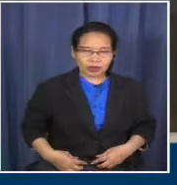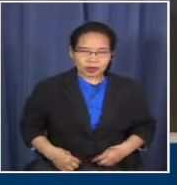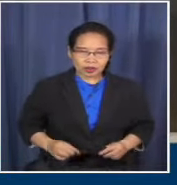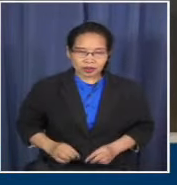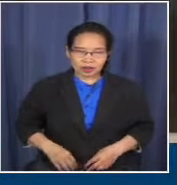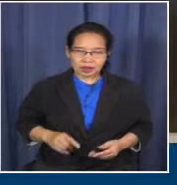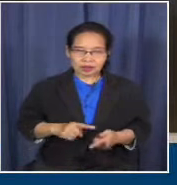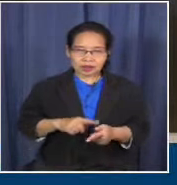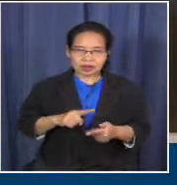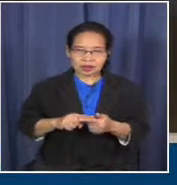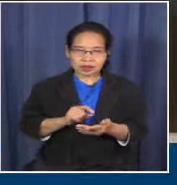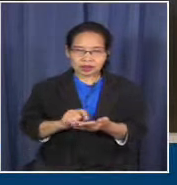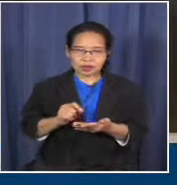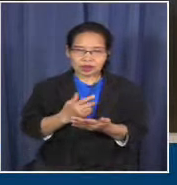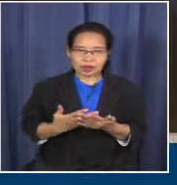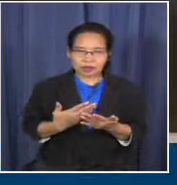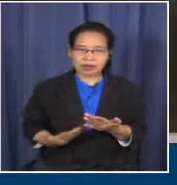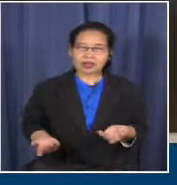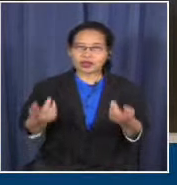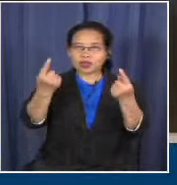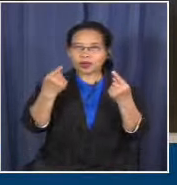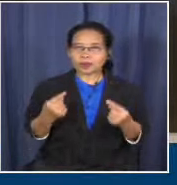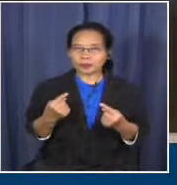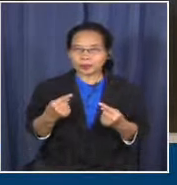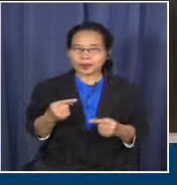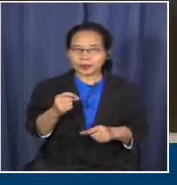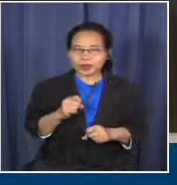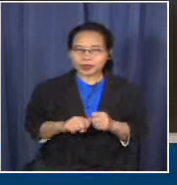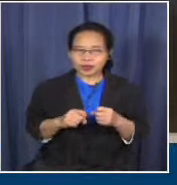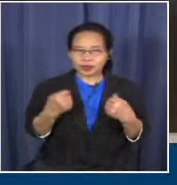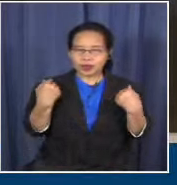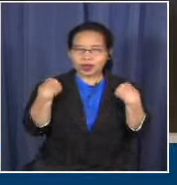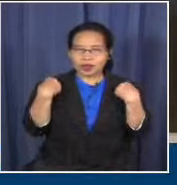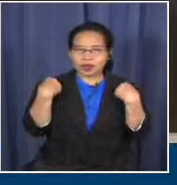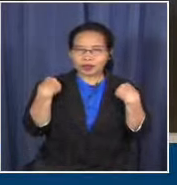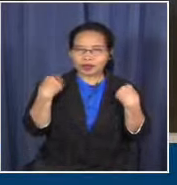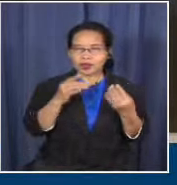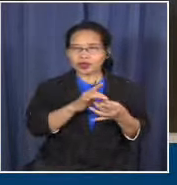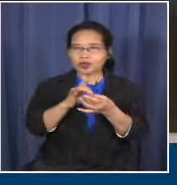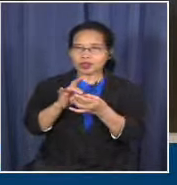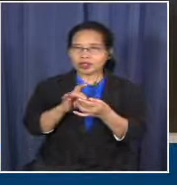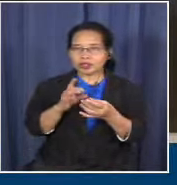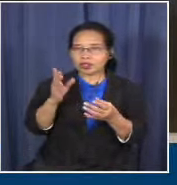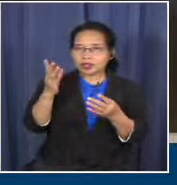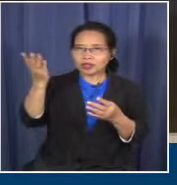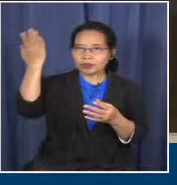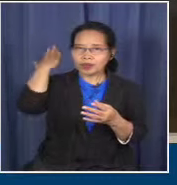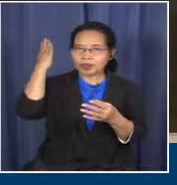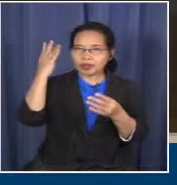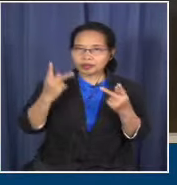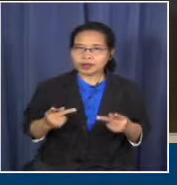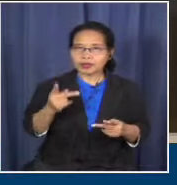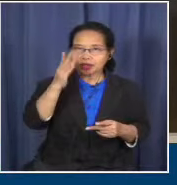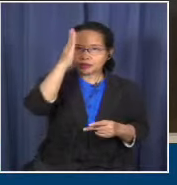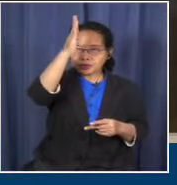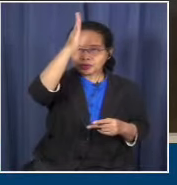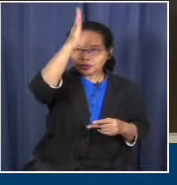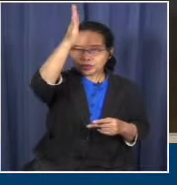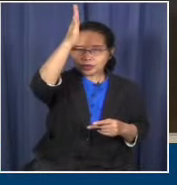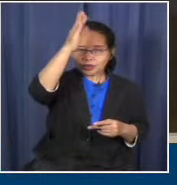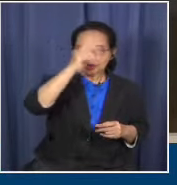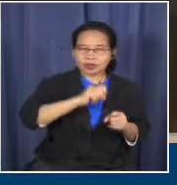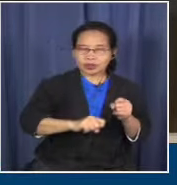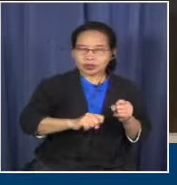John was told, write those things that you see and write the things which are to come. So there is a